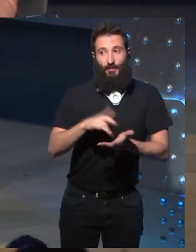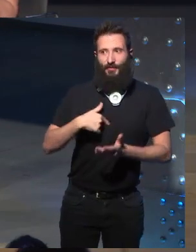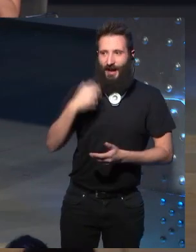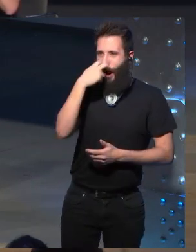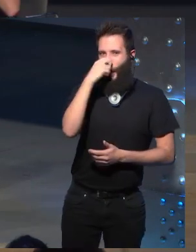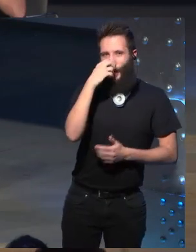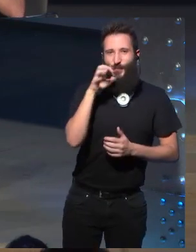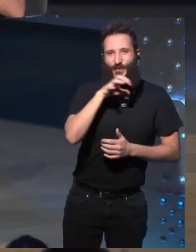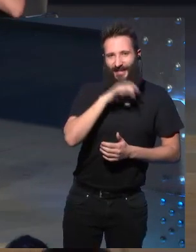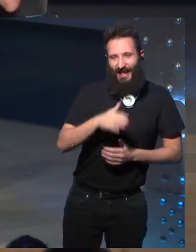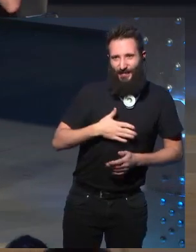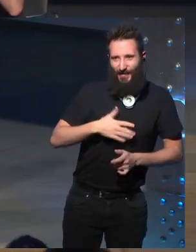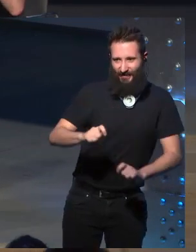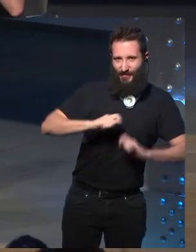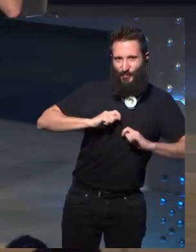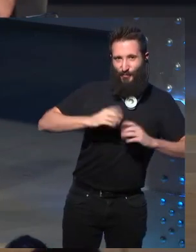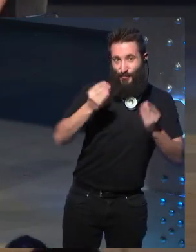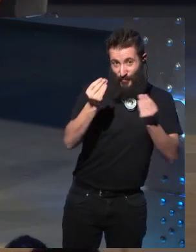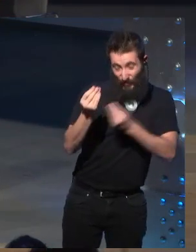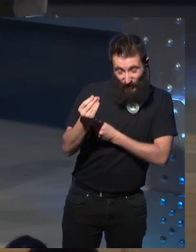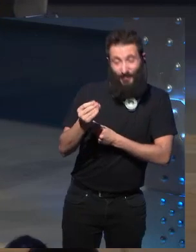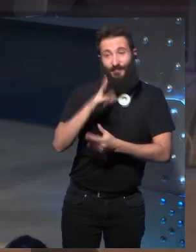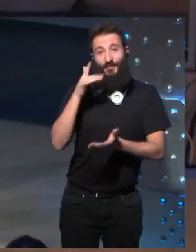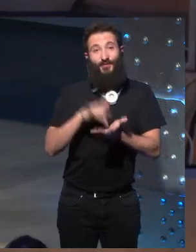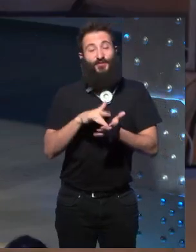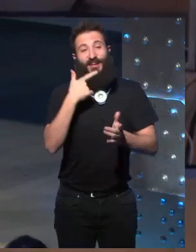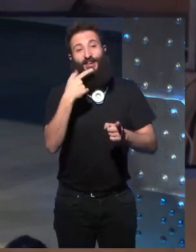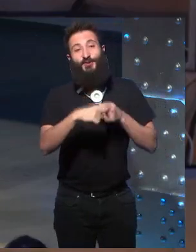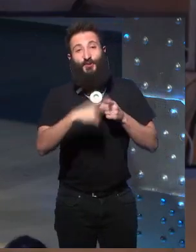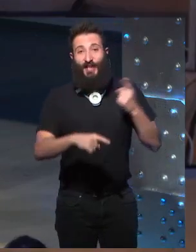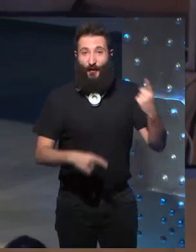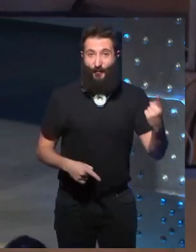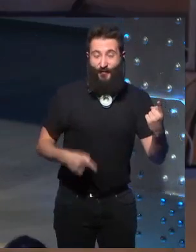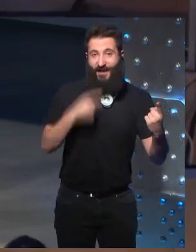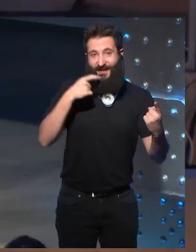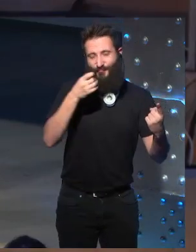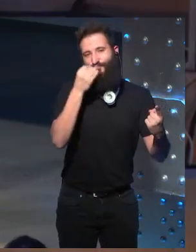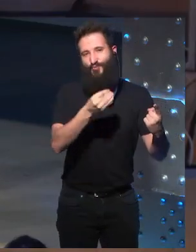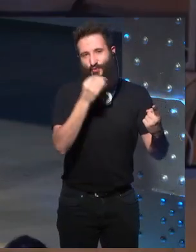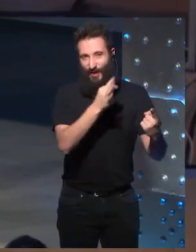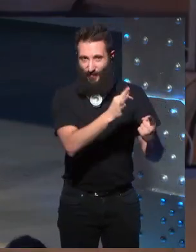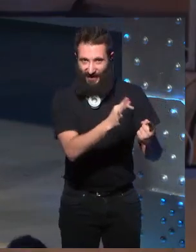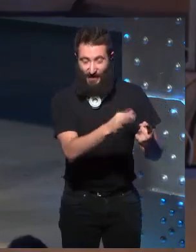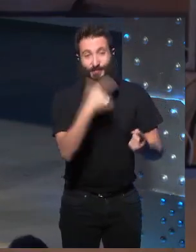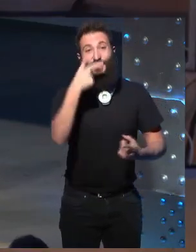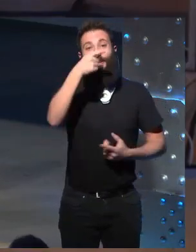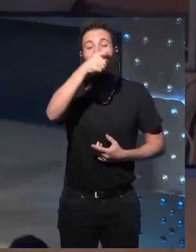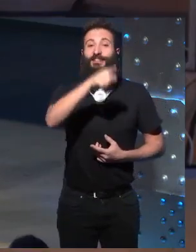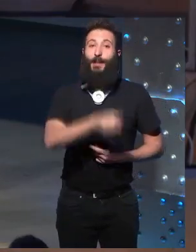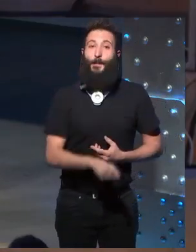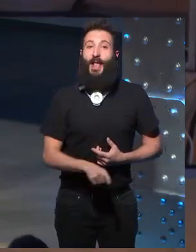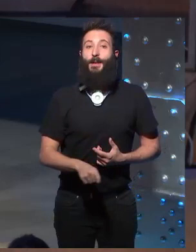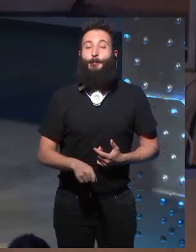think you've really fed our curiosity there a great deal. So this is one of the very